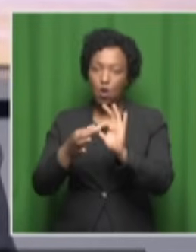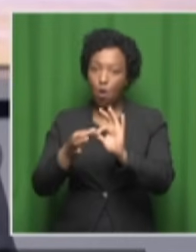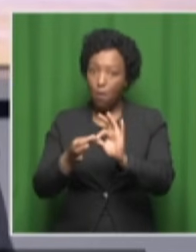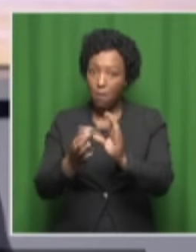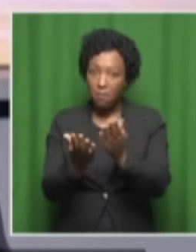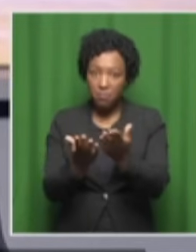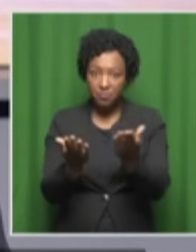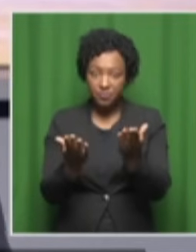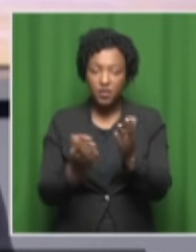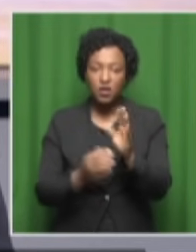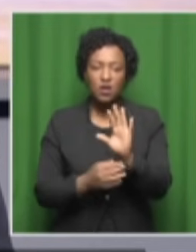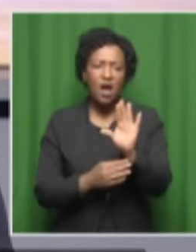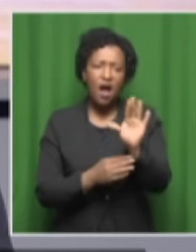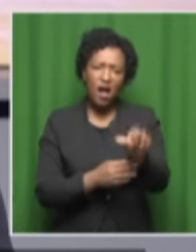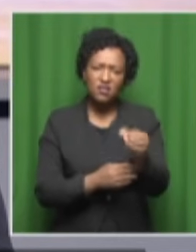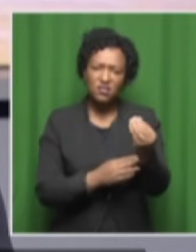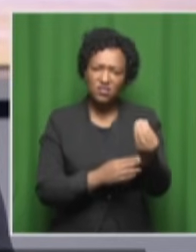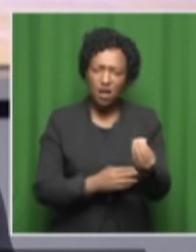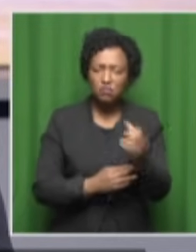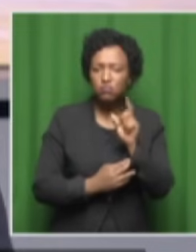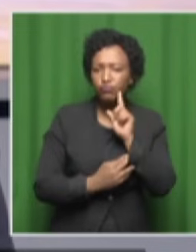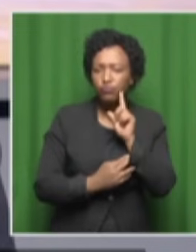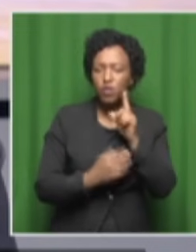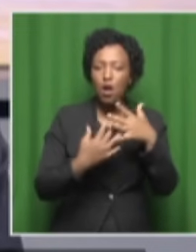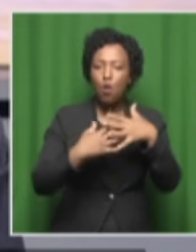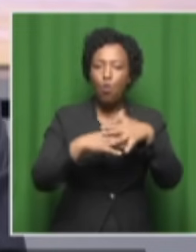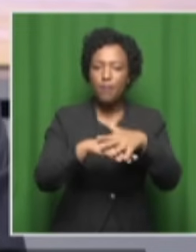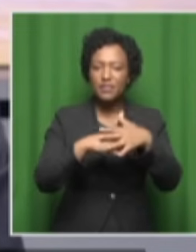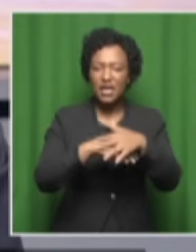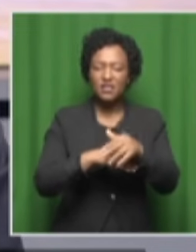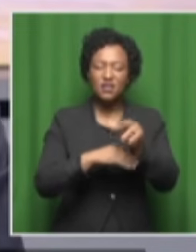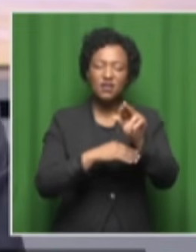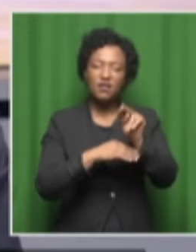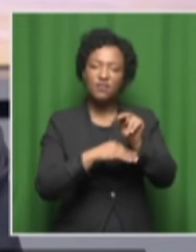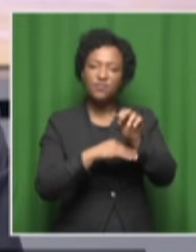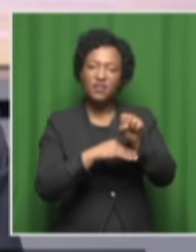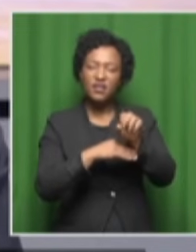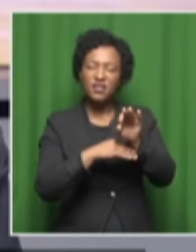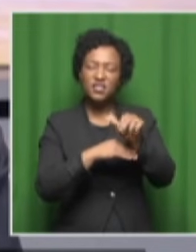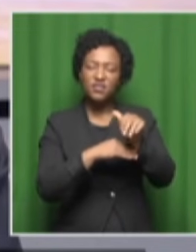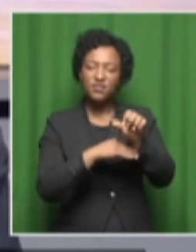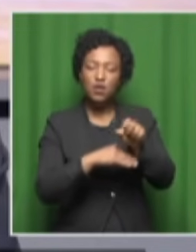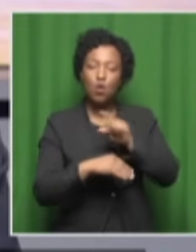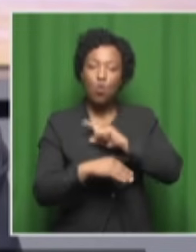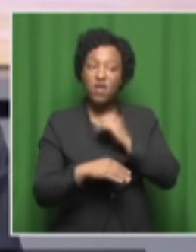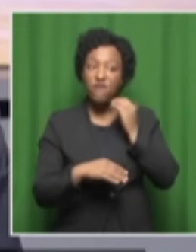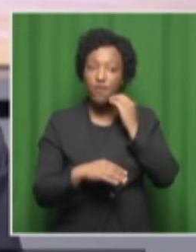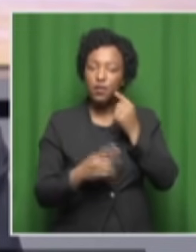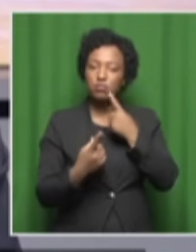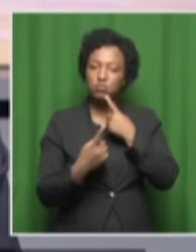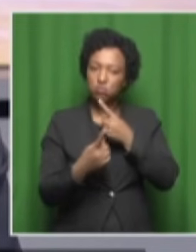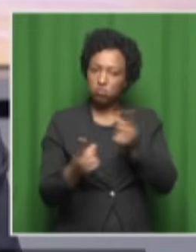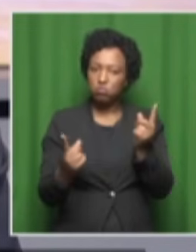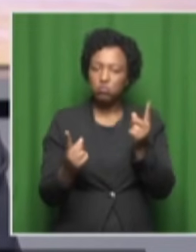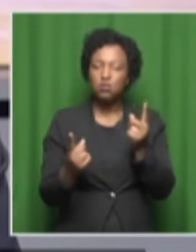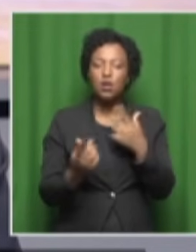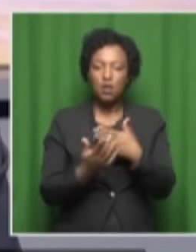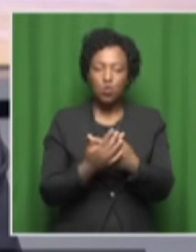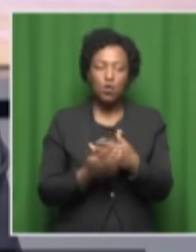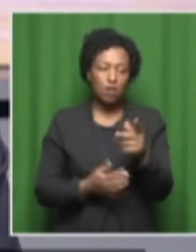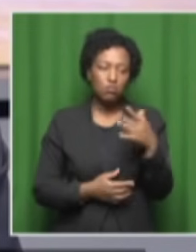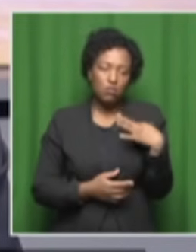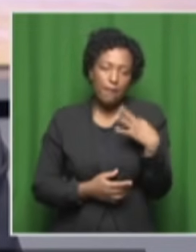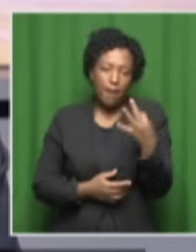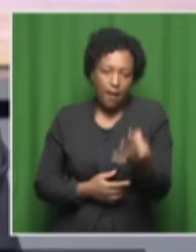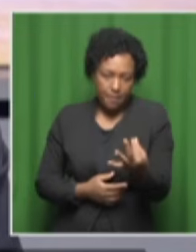the ask your child to also check the NSFAS website so that, you know, as soon as the details are announced, you are able to apply,